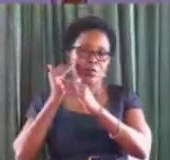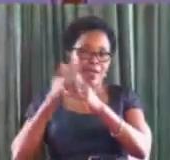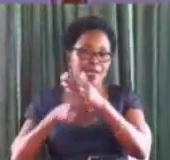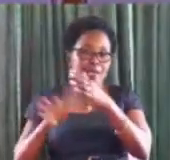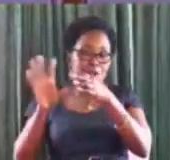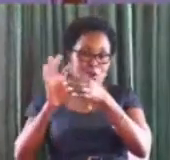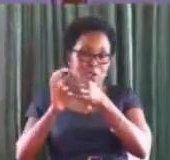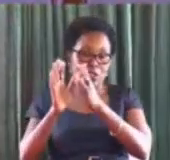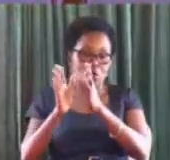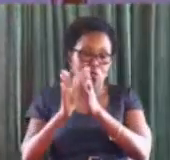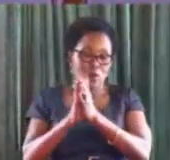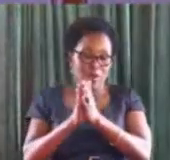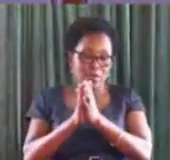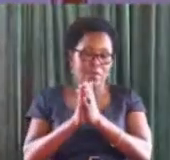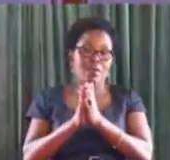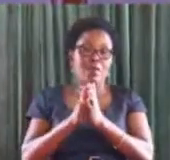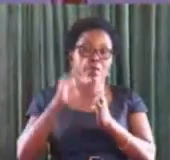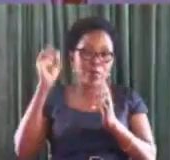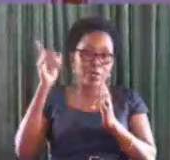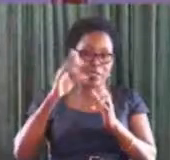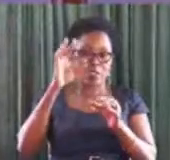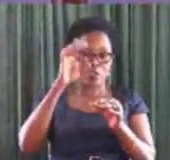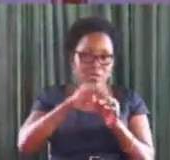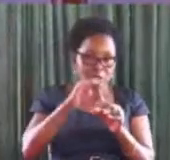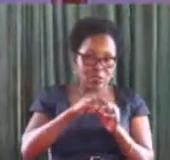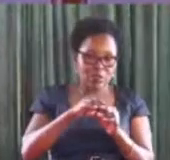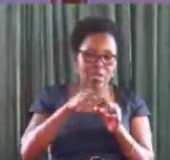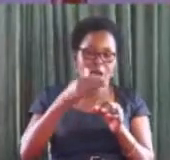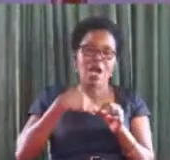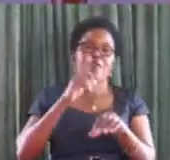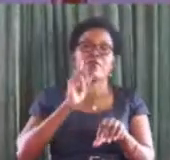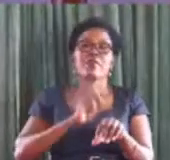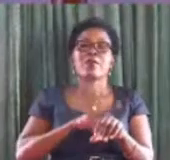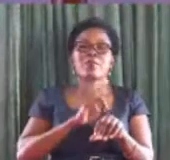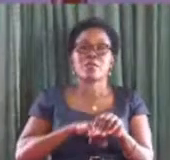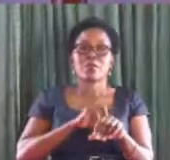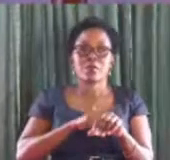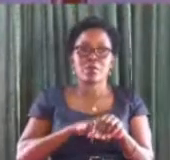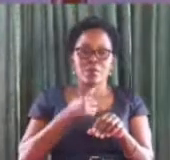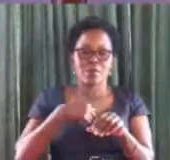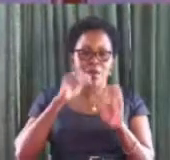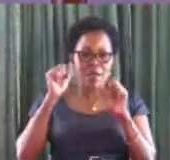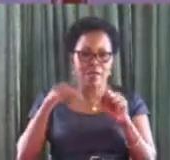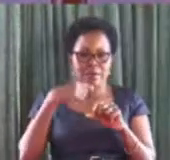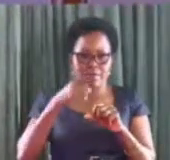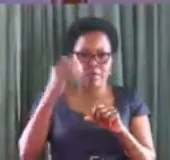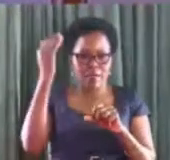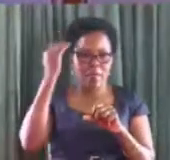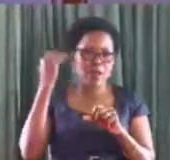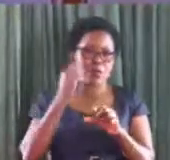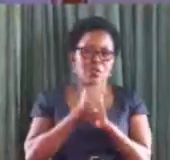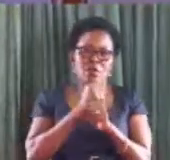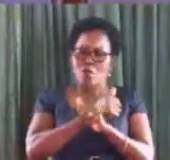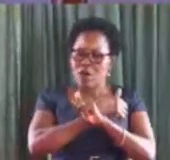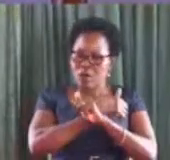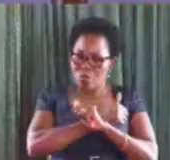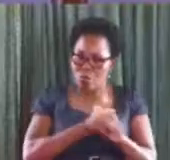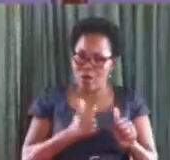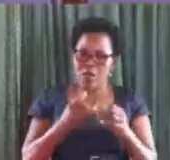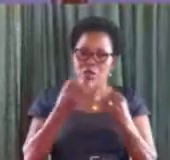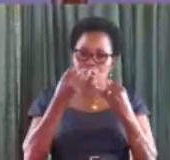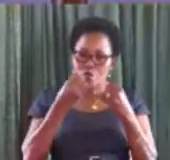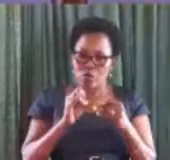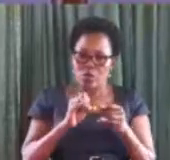are timelines. And I must say that the courts have done exceptionally well in keeping to